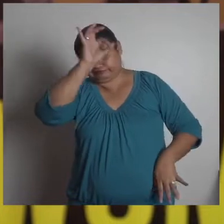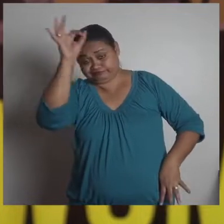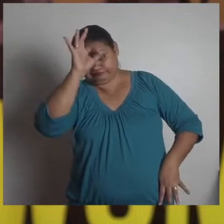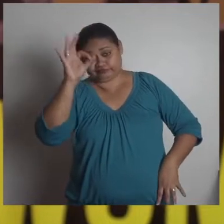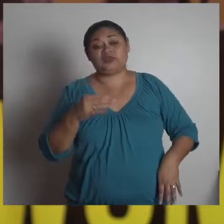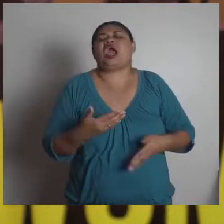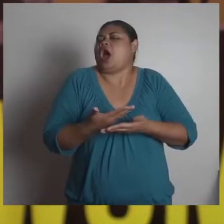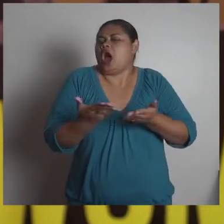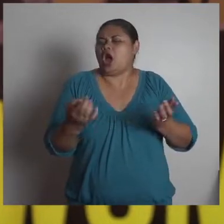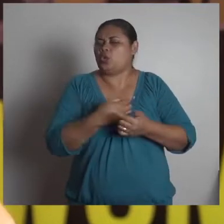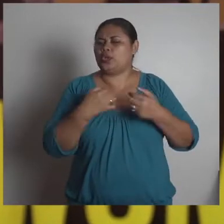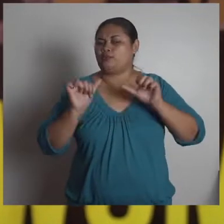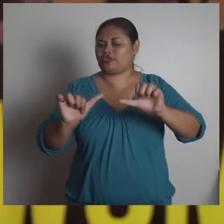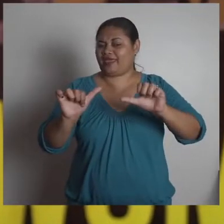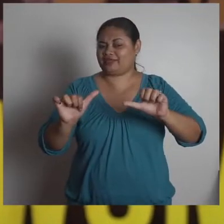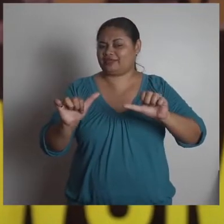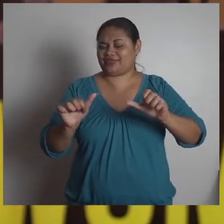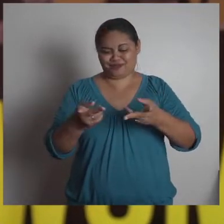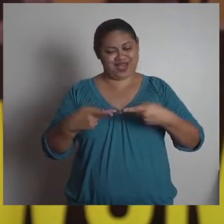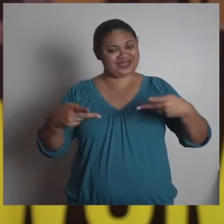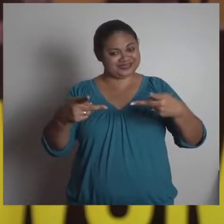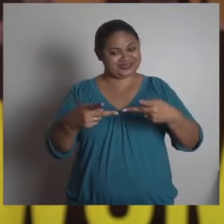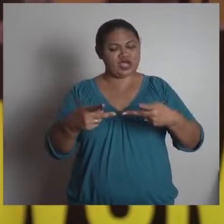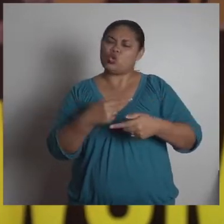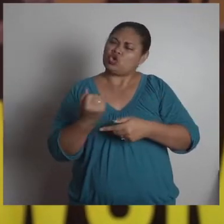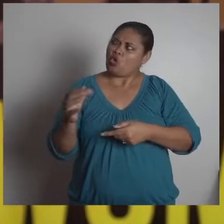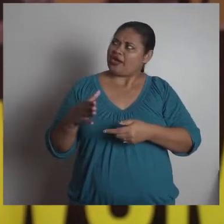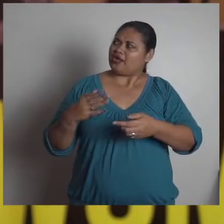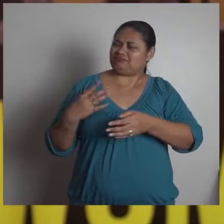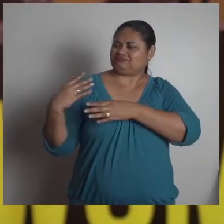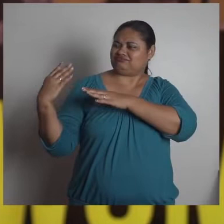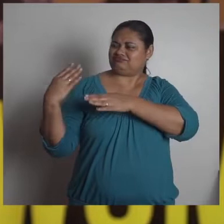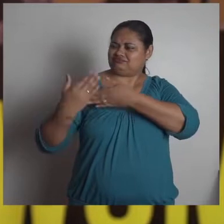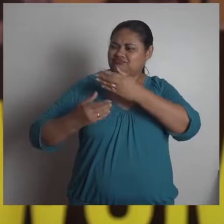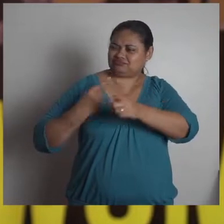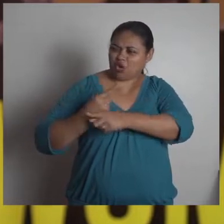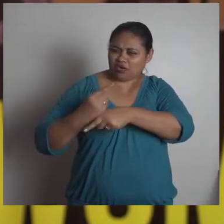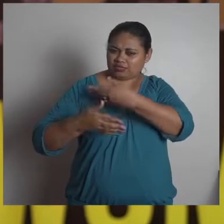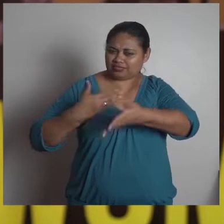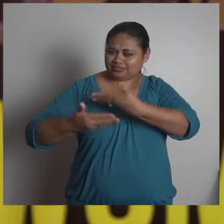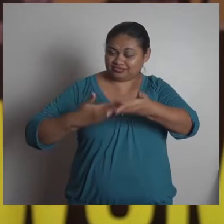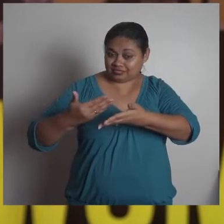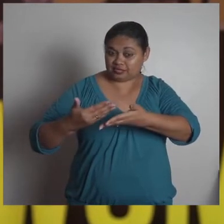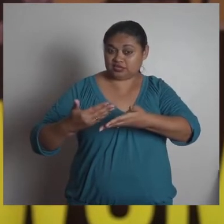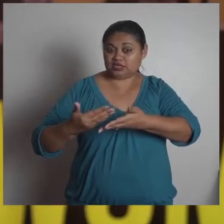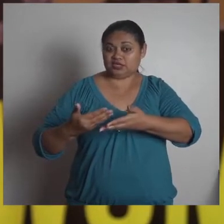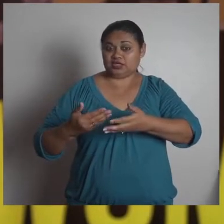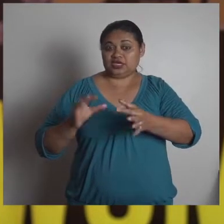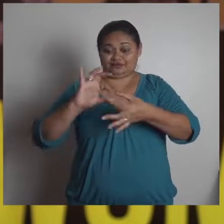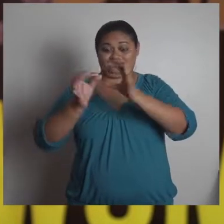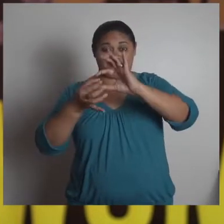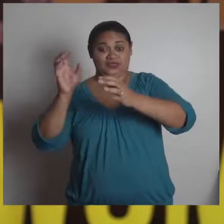Because if we don't even know our place, then how do we protect our place? And we've talked about this before.